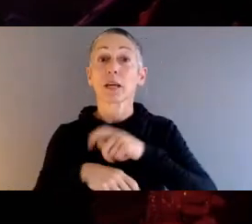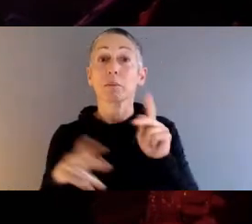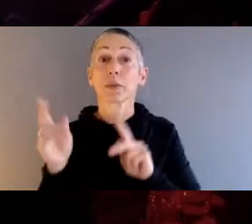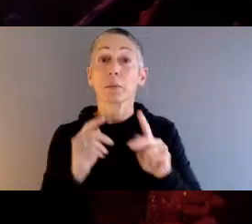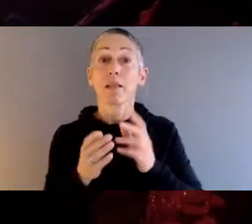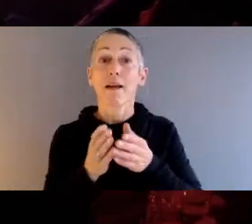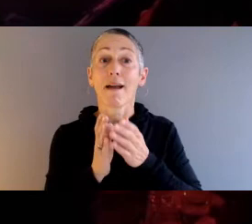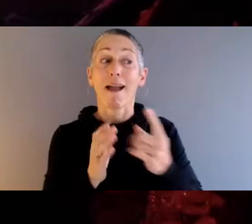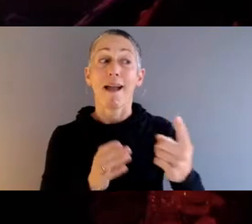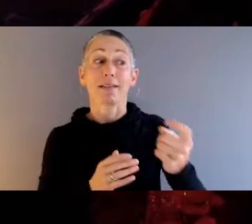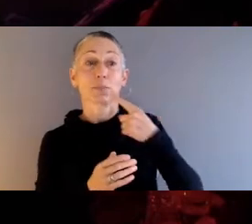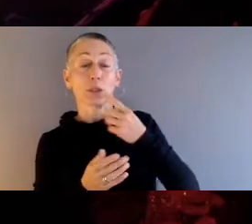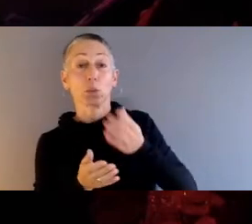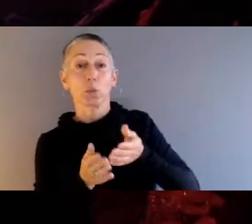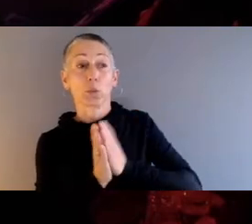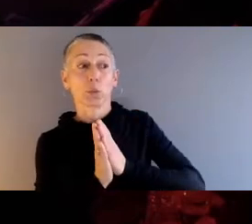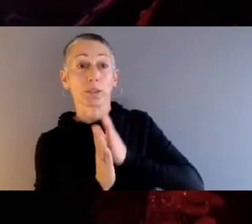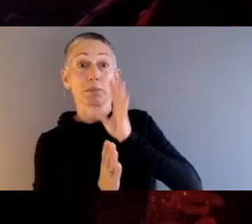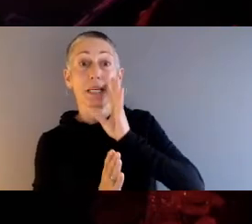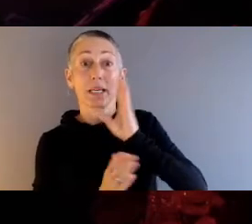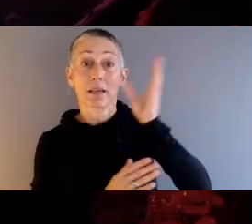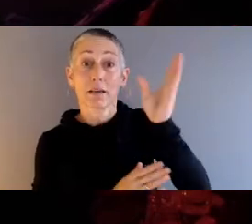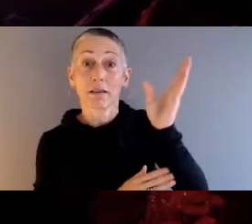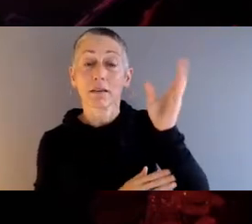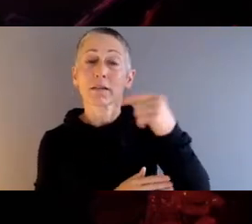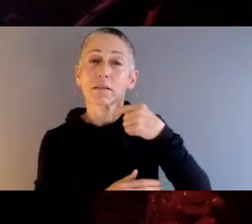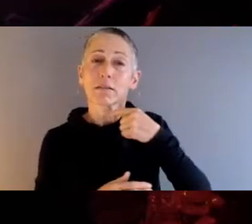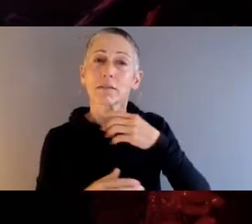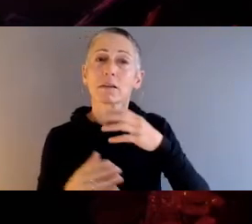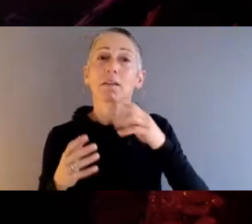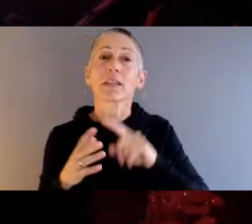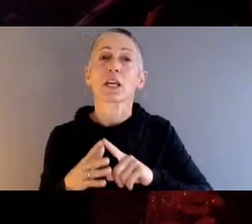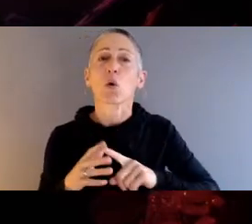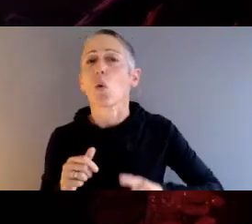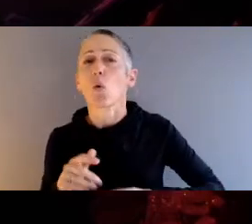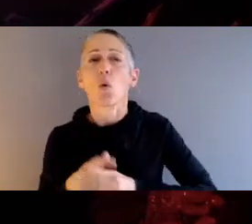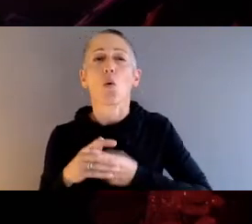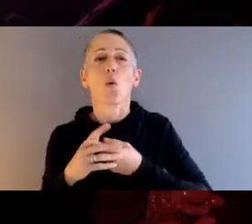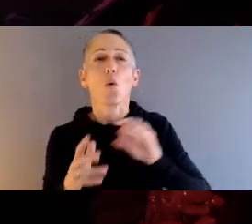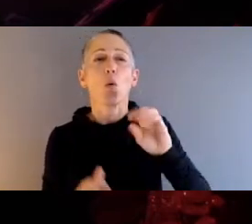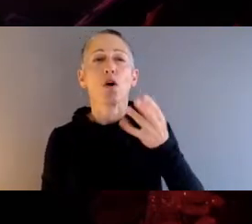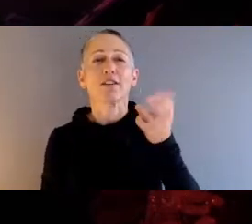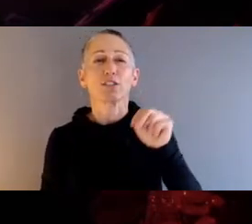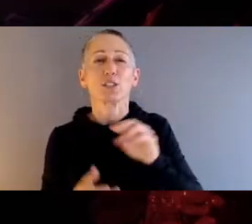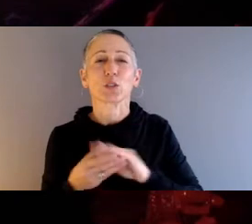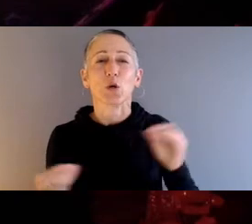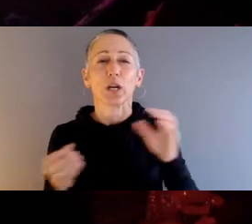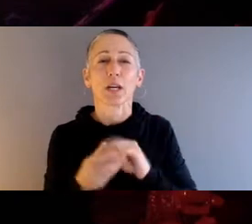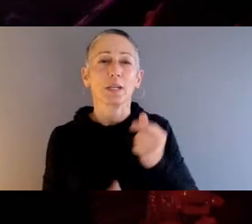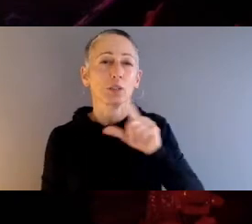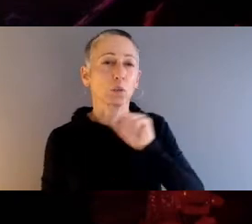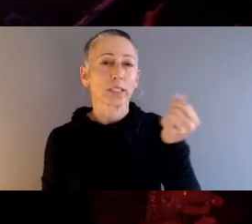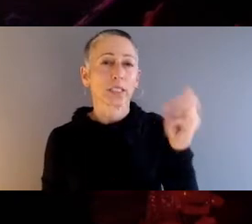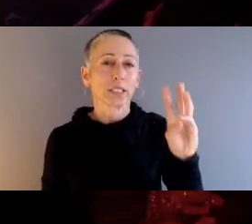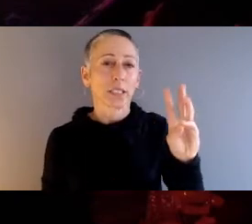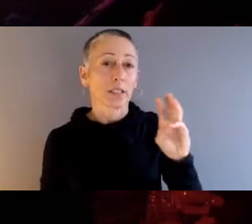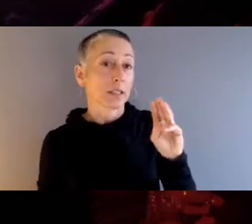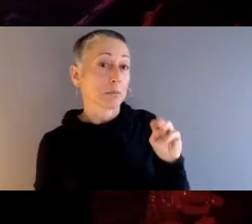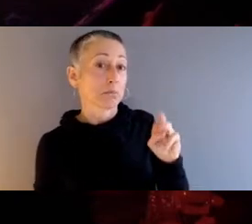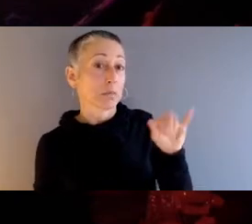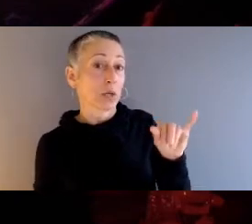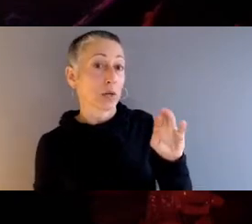tell the story of how we were created, our origin story, about how in 2016, Mary Mitchell Campbell and I had to hire